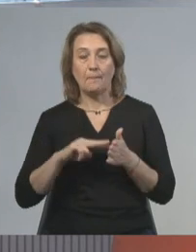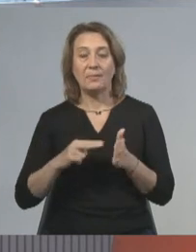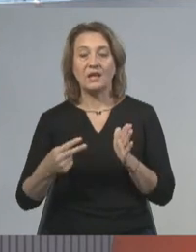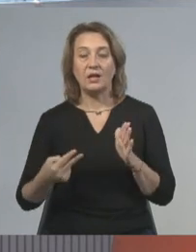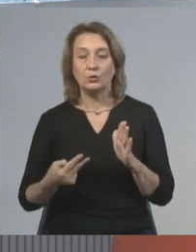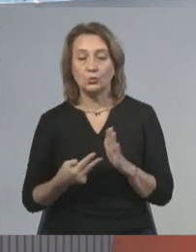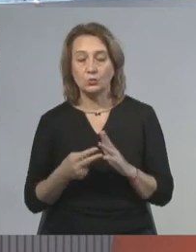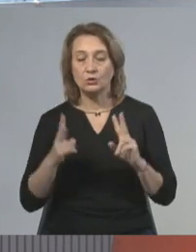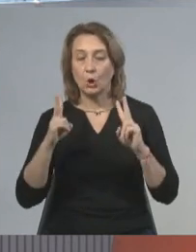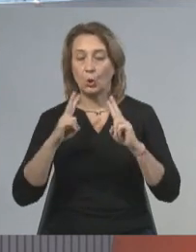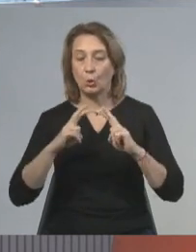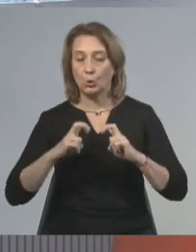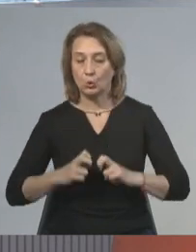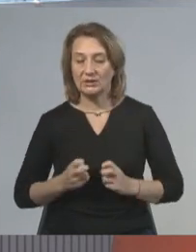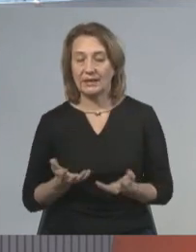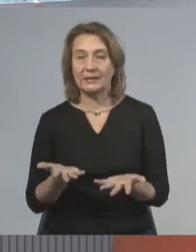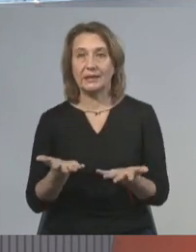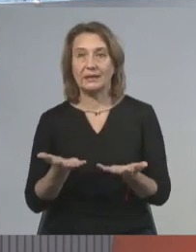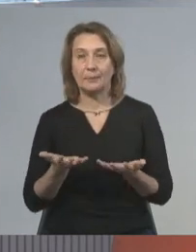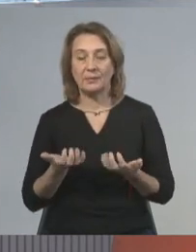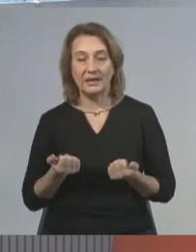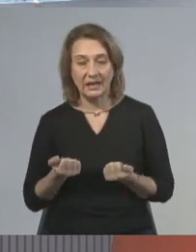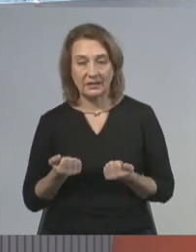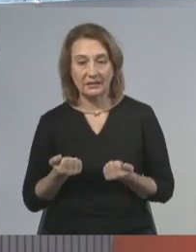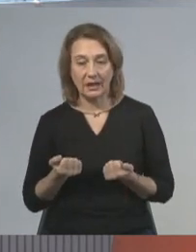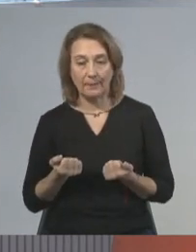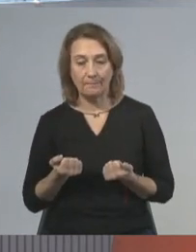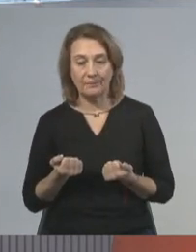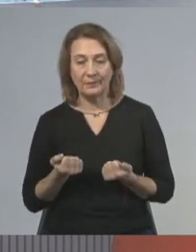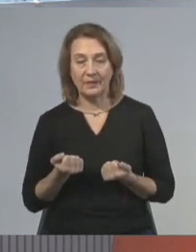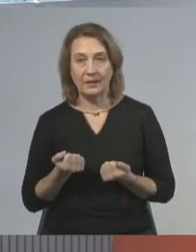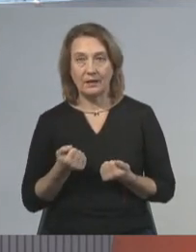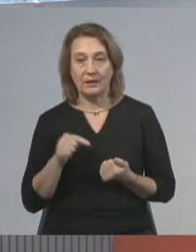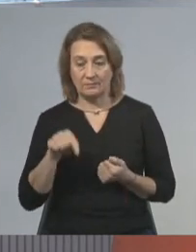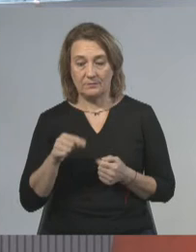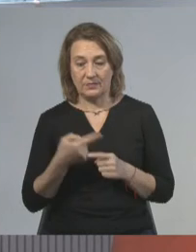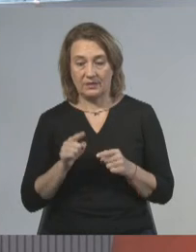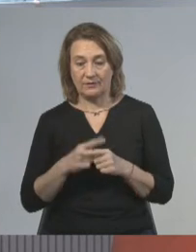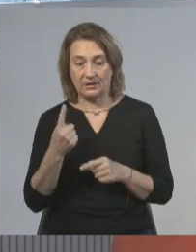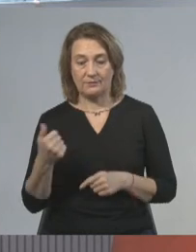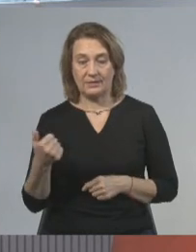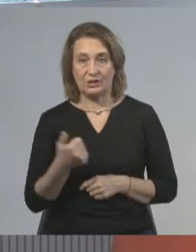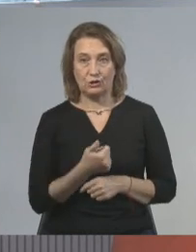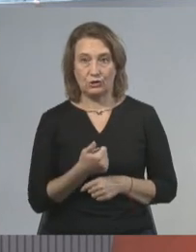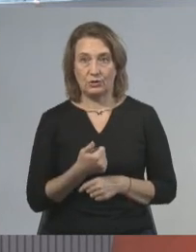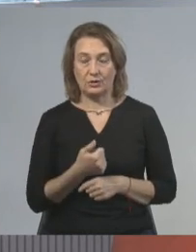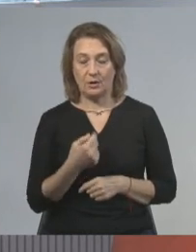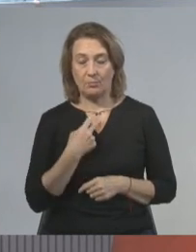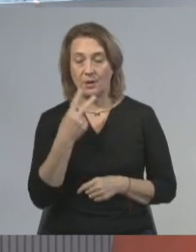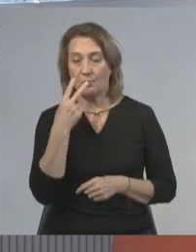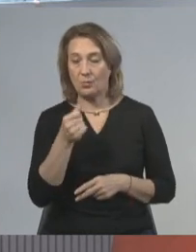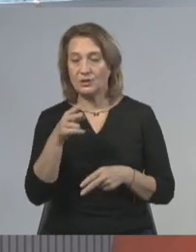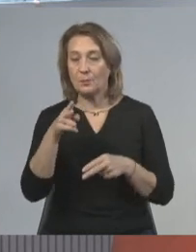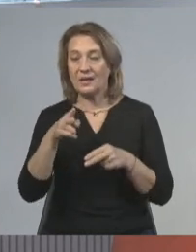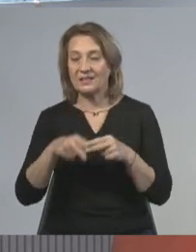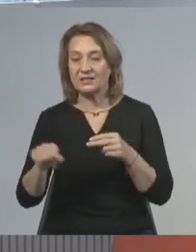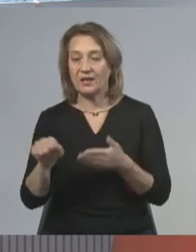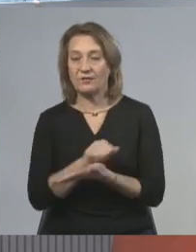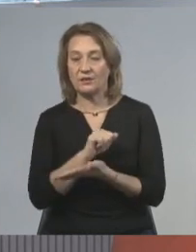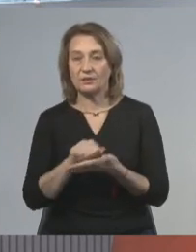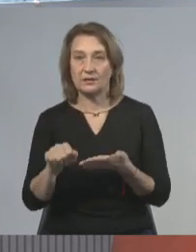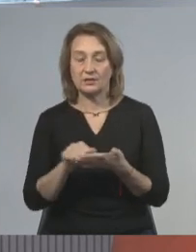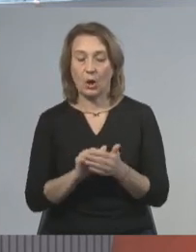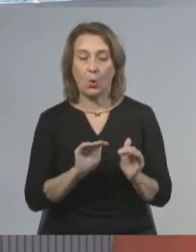week they plan to revise it and to adopt it and i think that at the end of